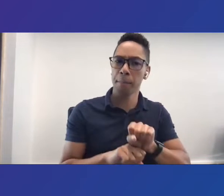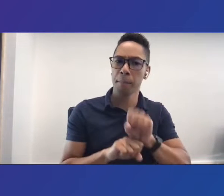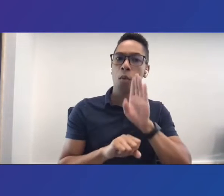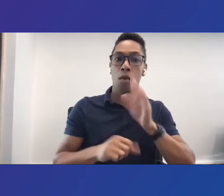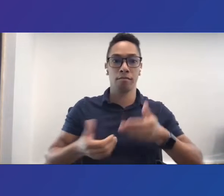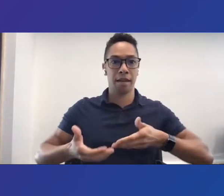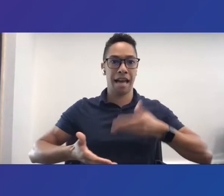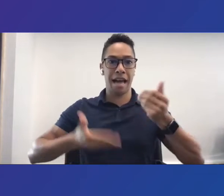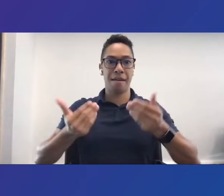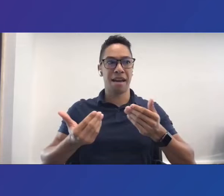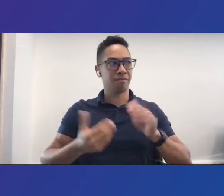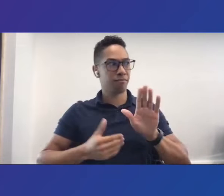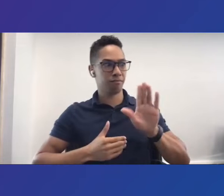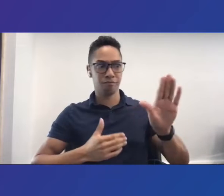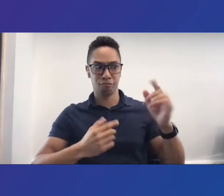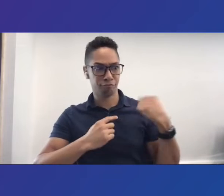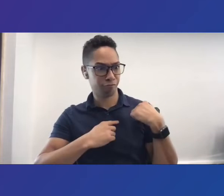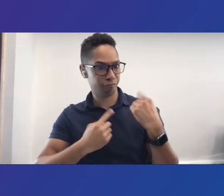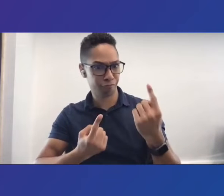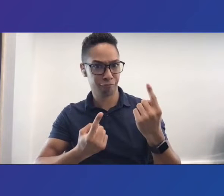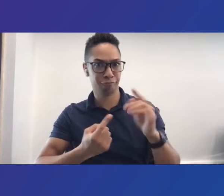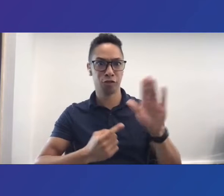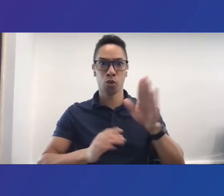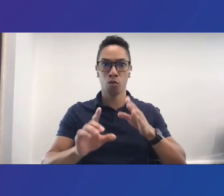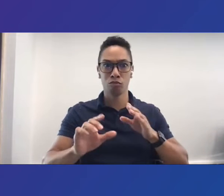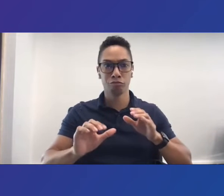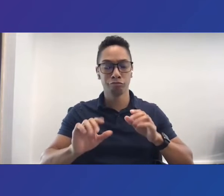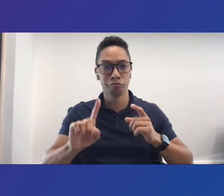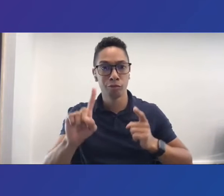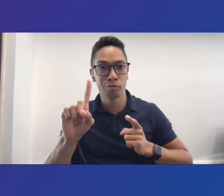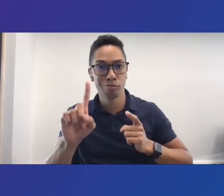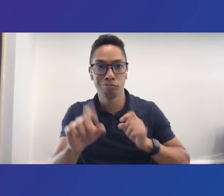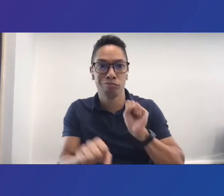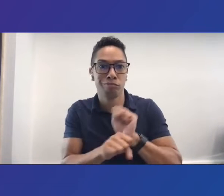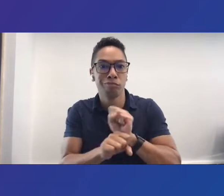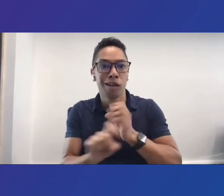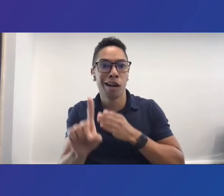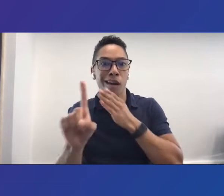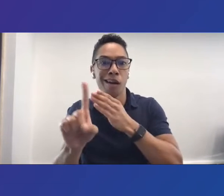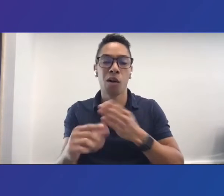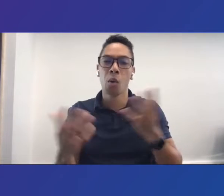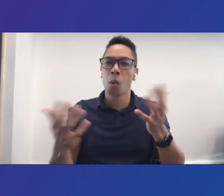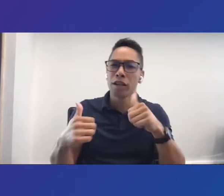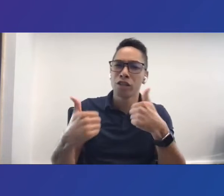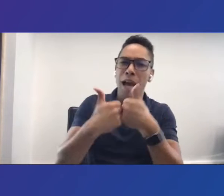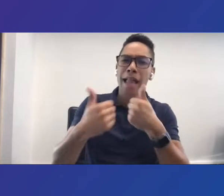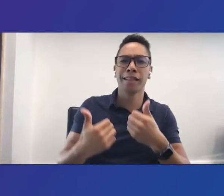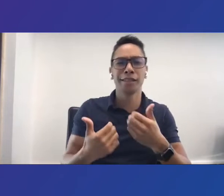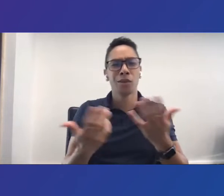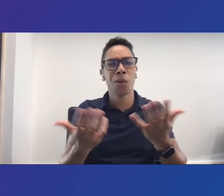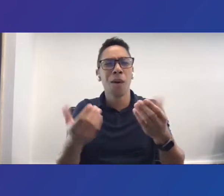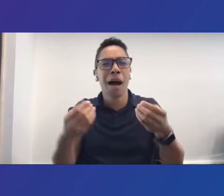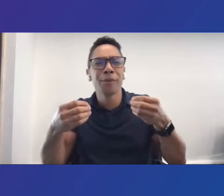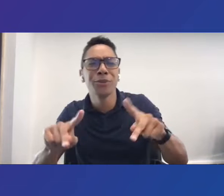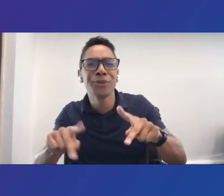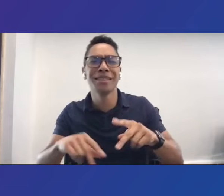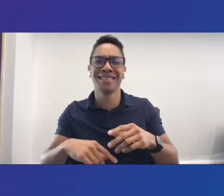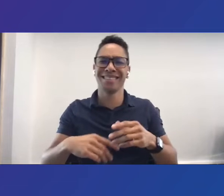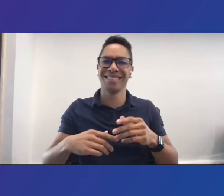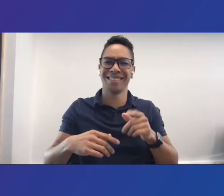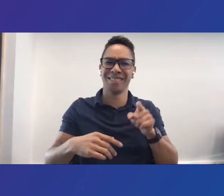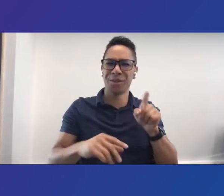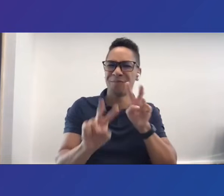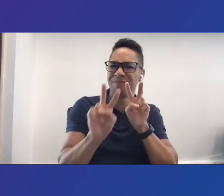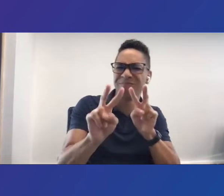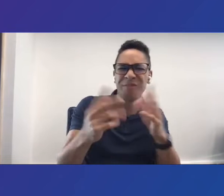their career and the assets, challenges, and opportunities present for them at their current phase.